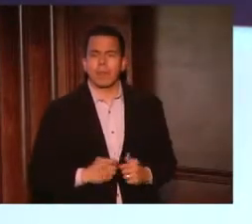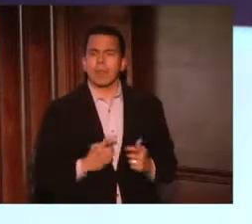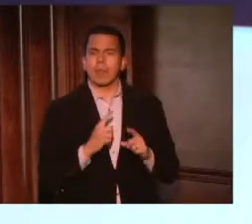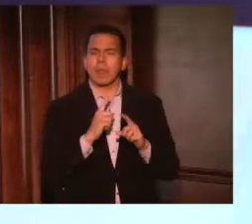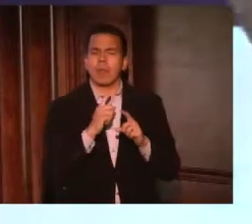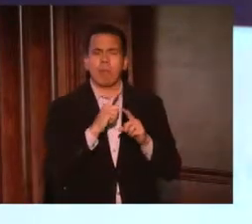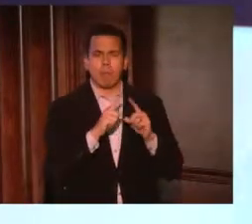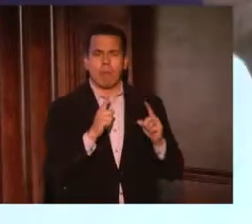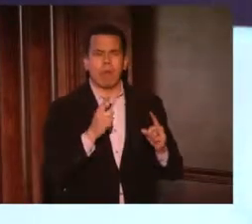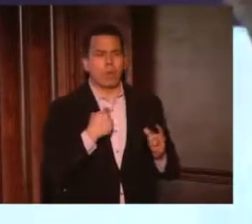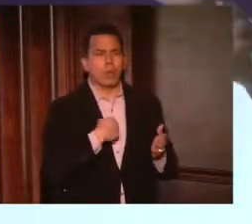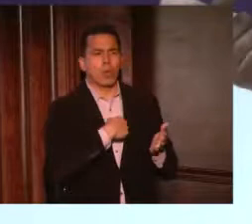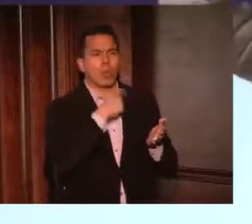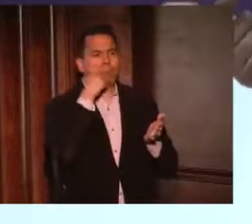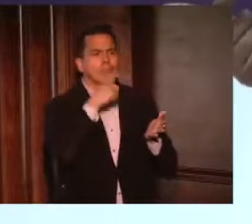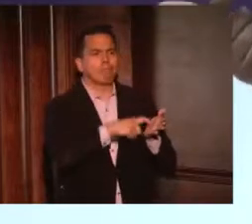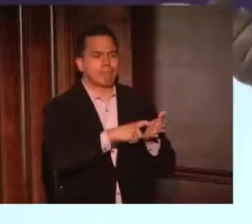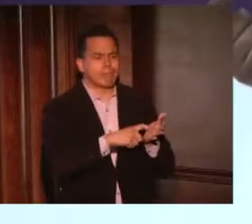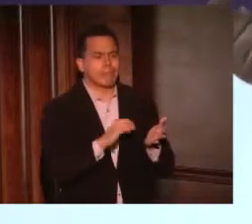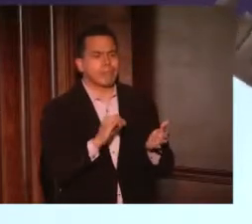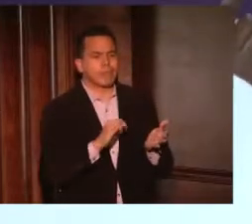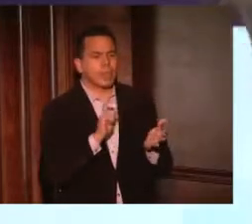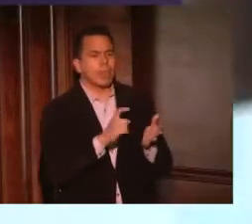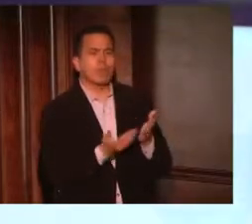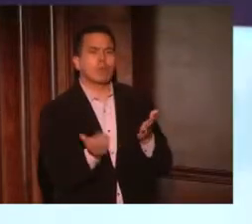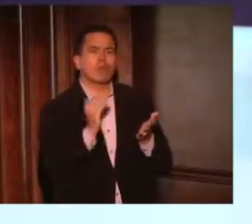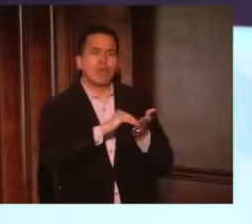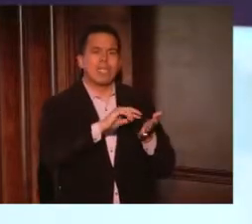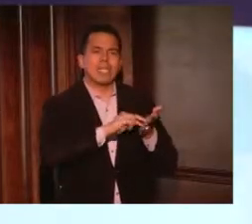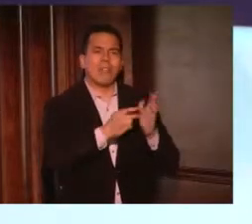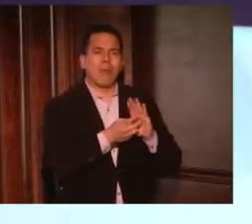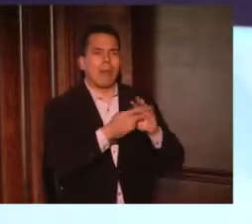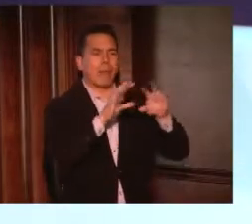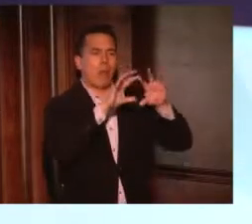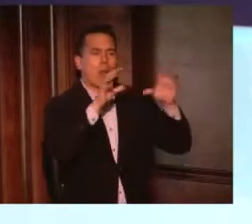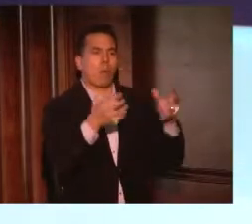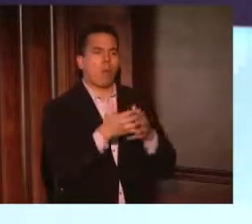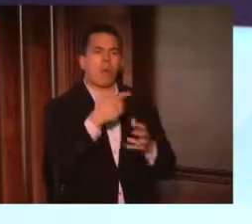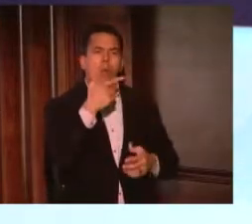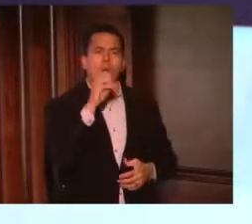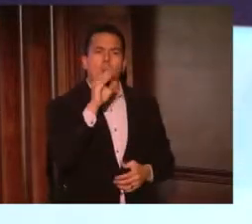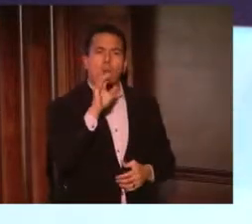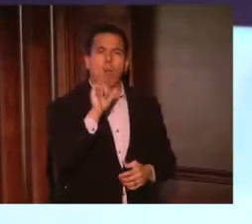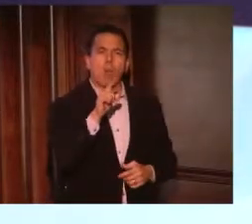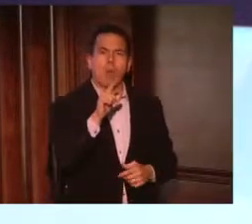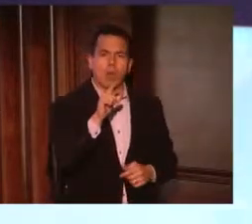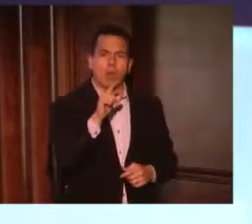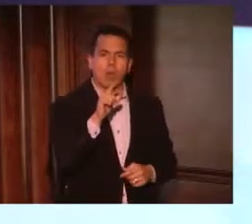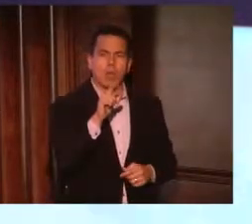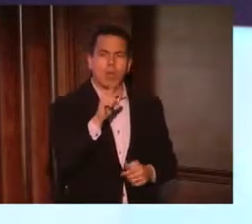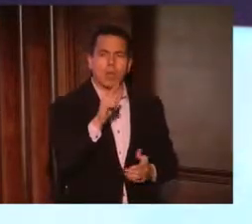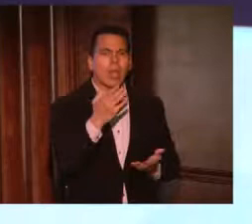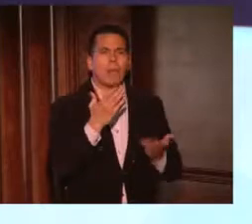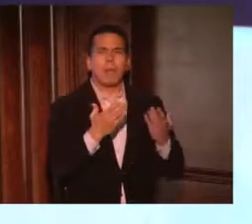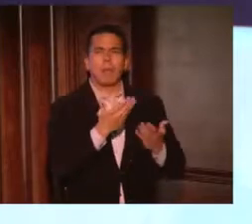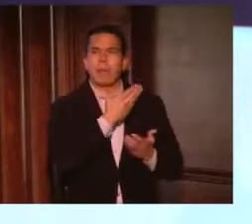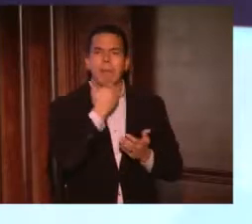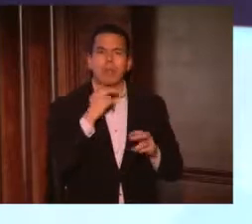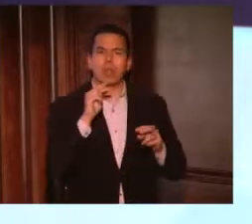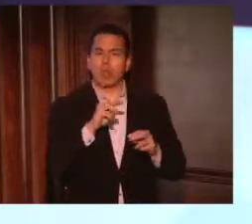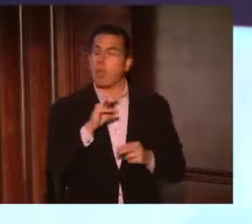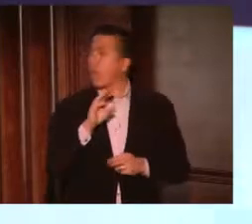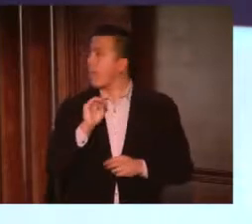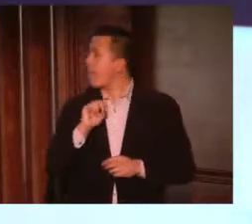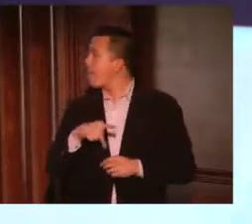we redefined how we looked at global? And what if we stopped looking at our map like this mm-hmm. and looked at our map like